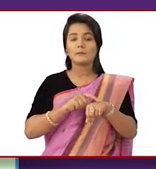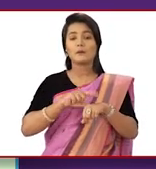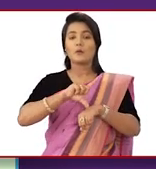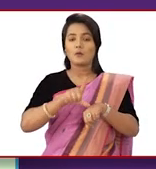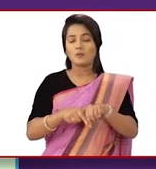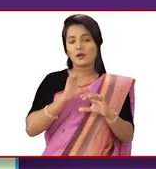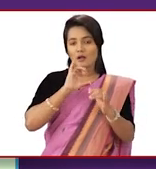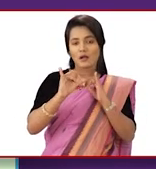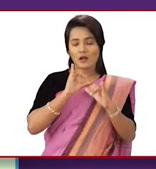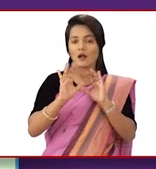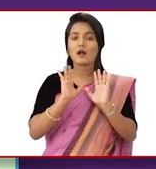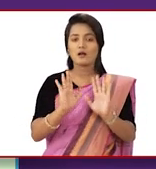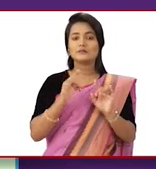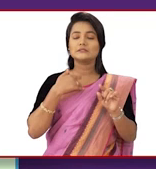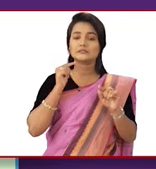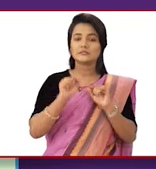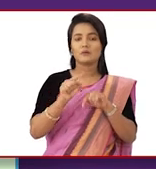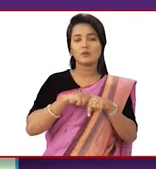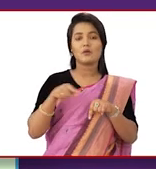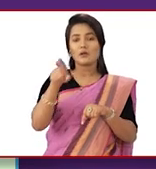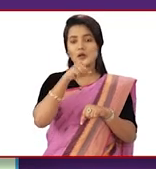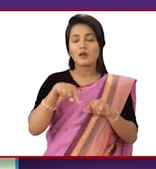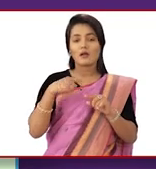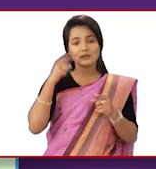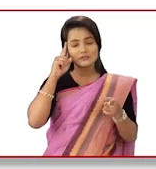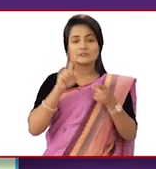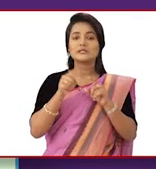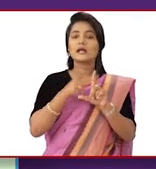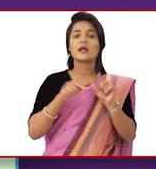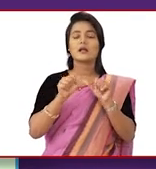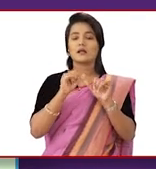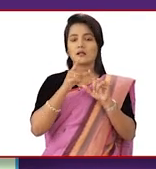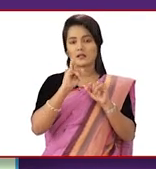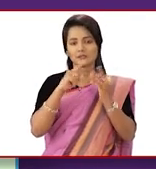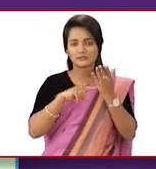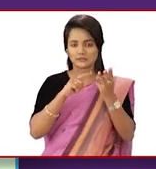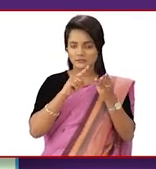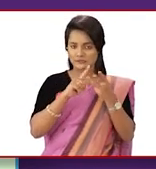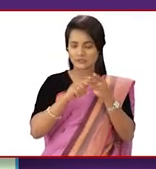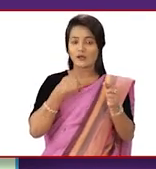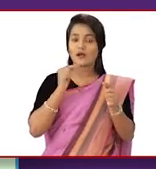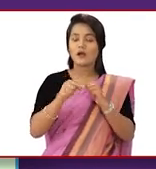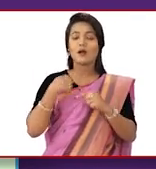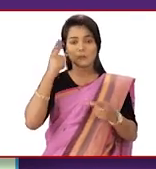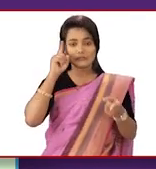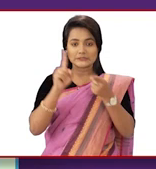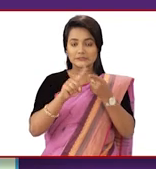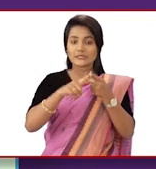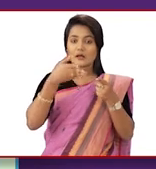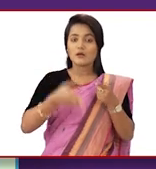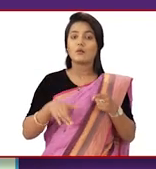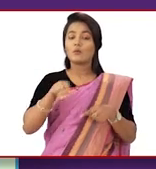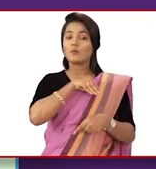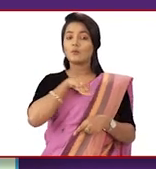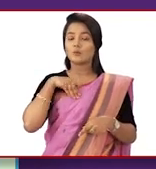discussion that we must have. The discussion is regarding what does it mean to be an ally. Before we start our discussion, let's get introduced to all